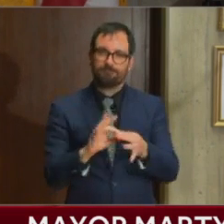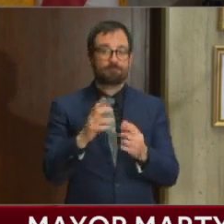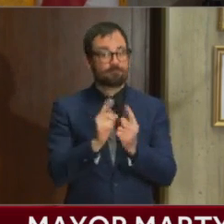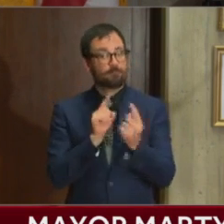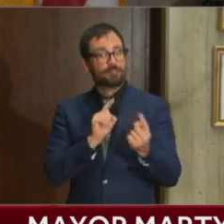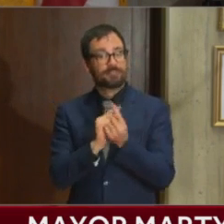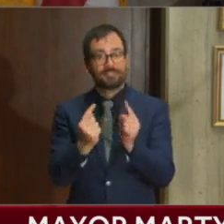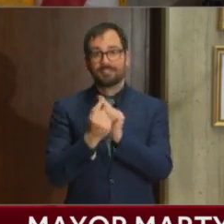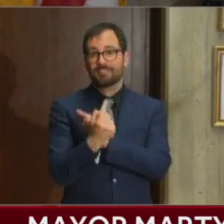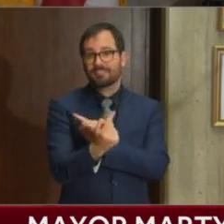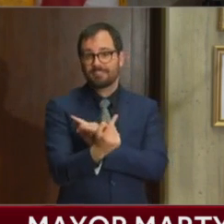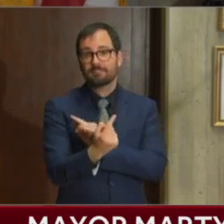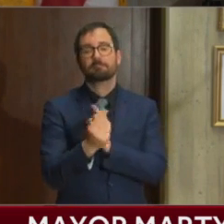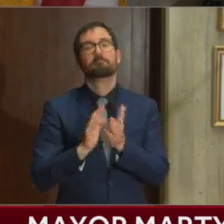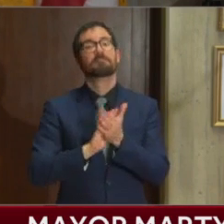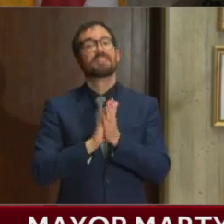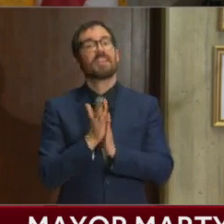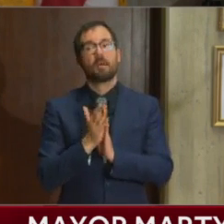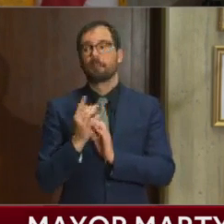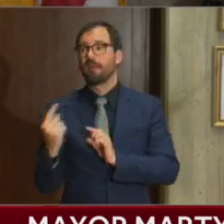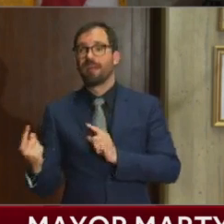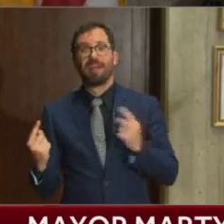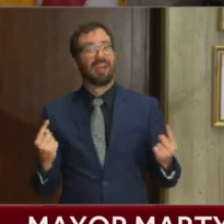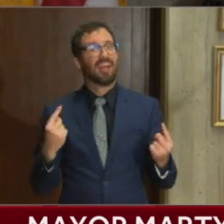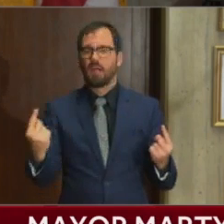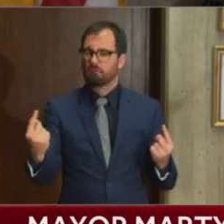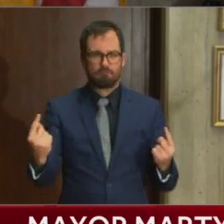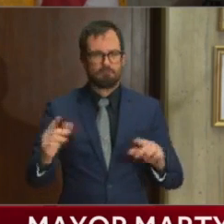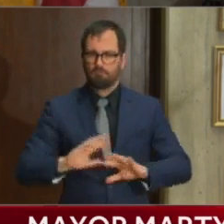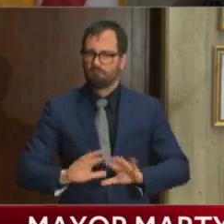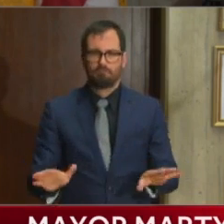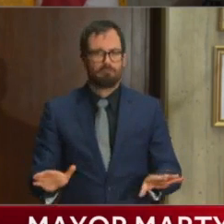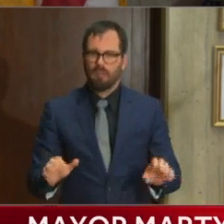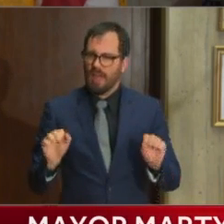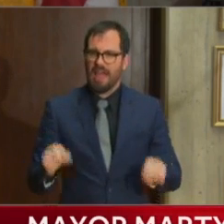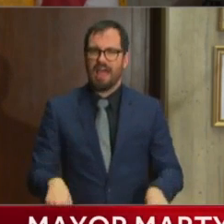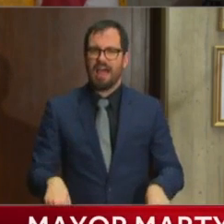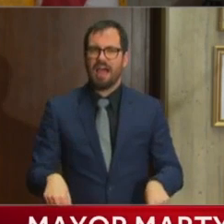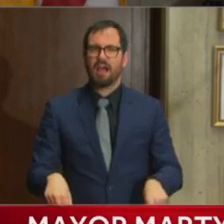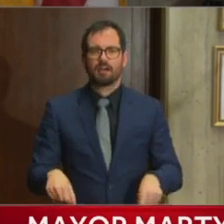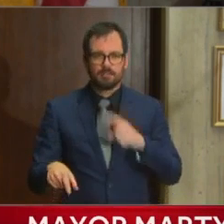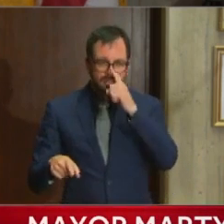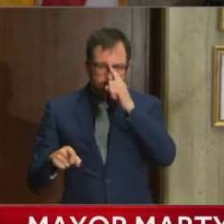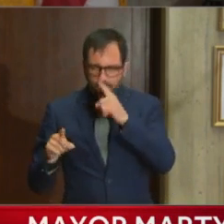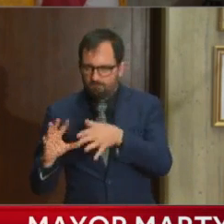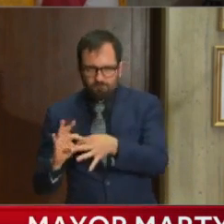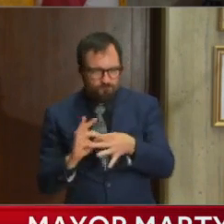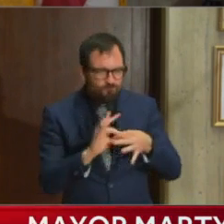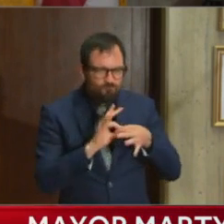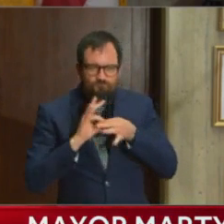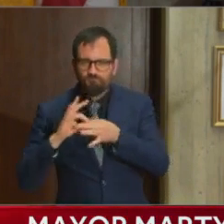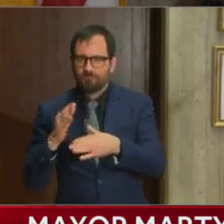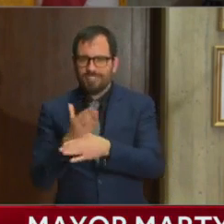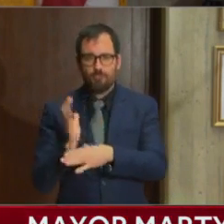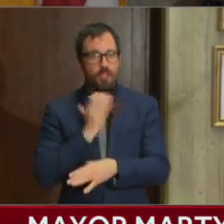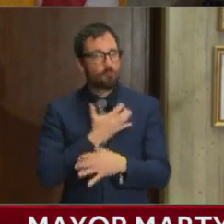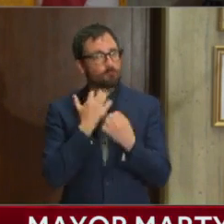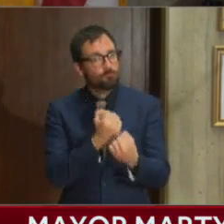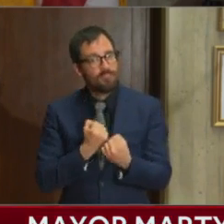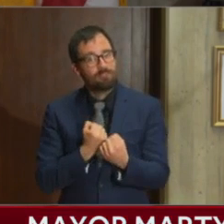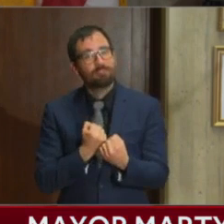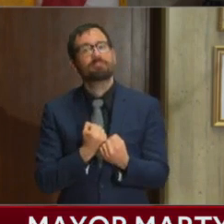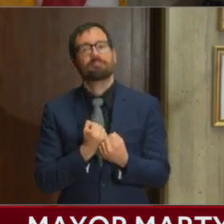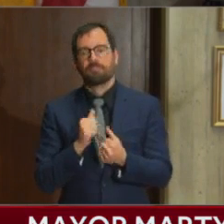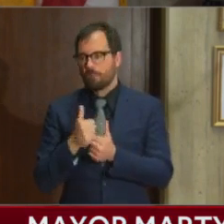shared strength if we can't share spaces? How do we take care of each other, lift each other's spirits, and get through this together as